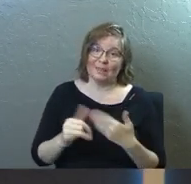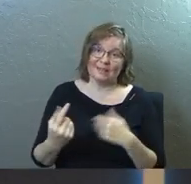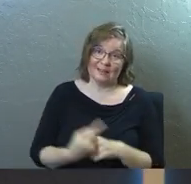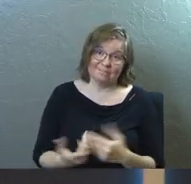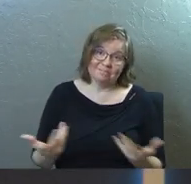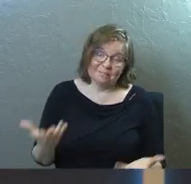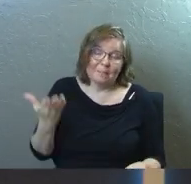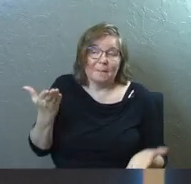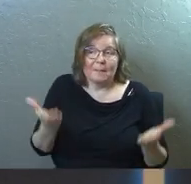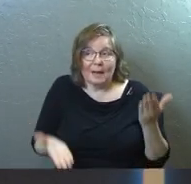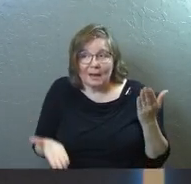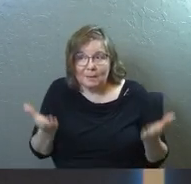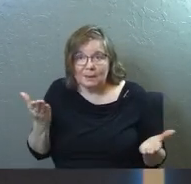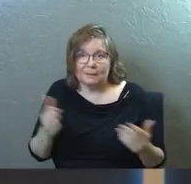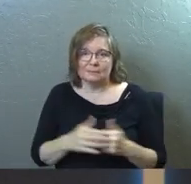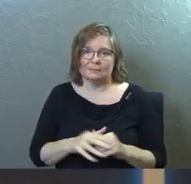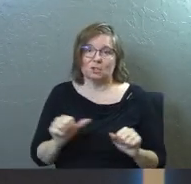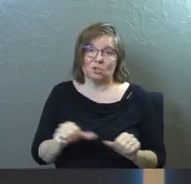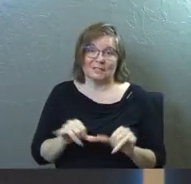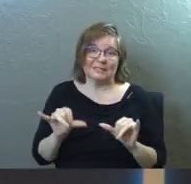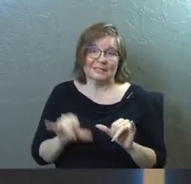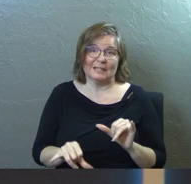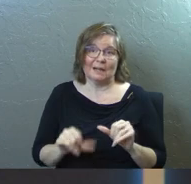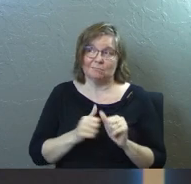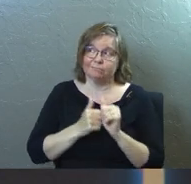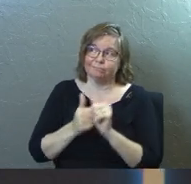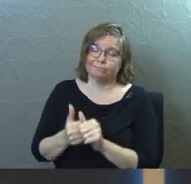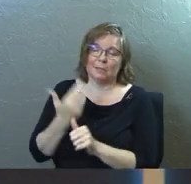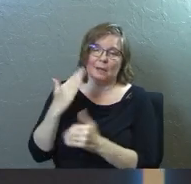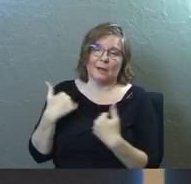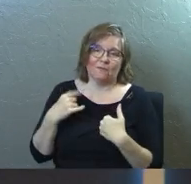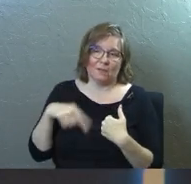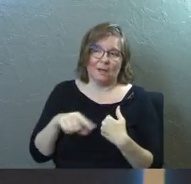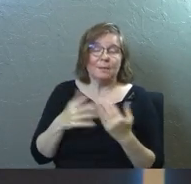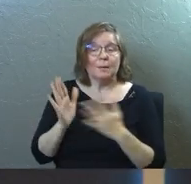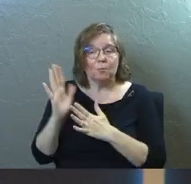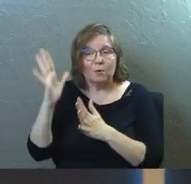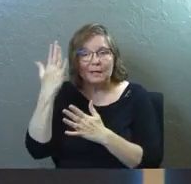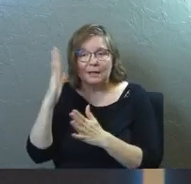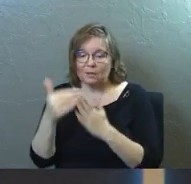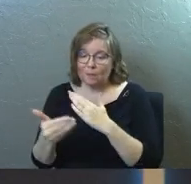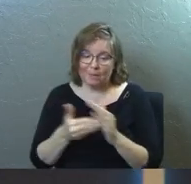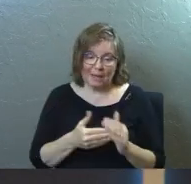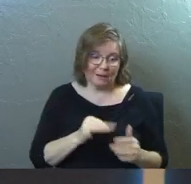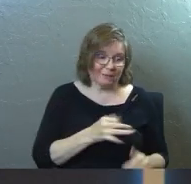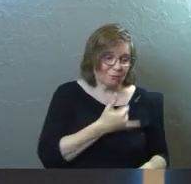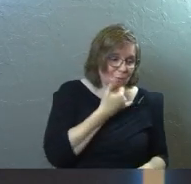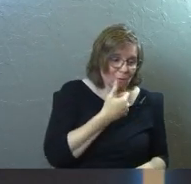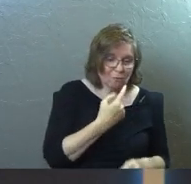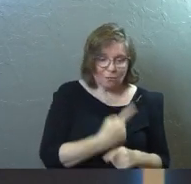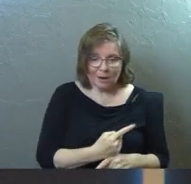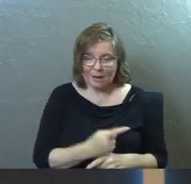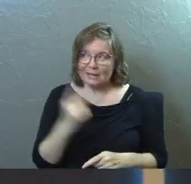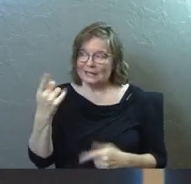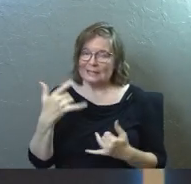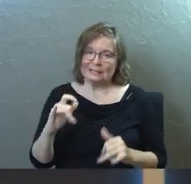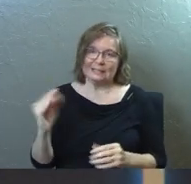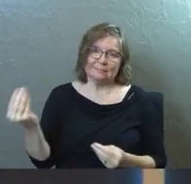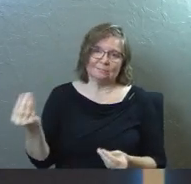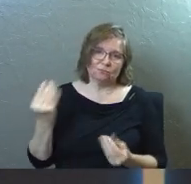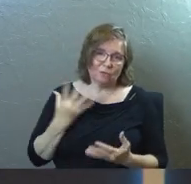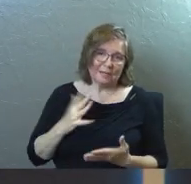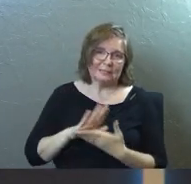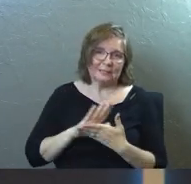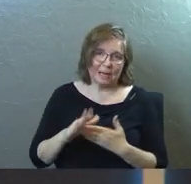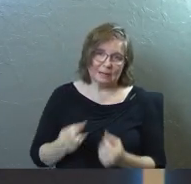day. Just maybe, they could have stayed in step with what God had for them. Again, praise God that no matter what we do, we can't get in the way of his grace and his